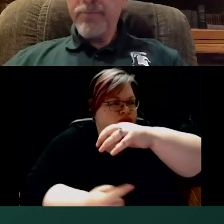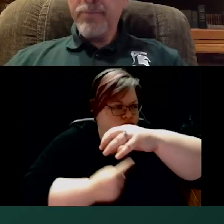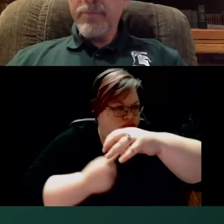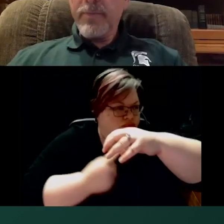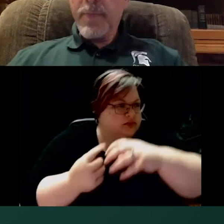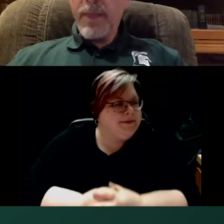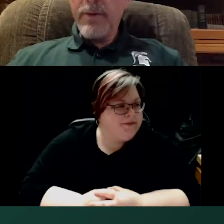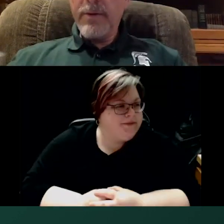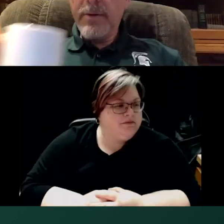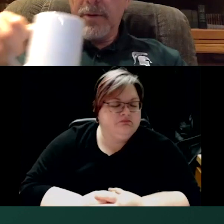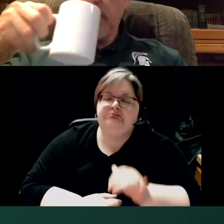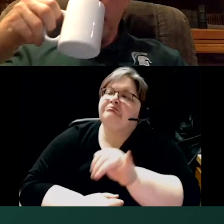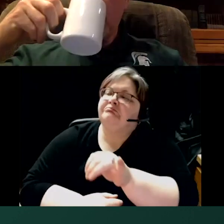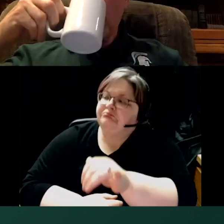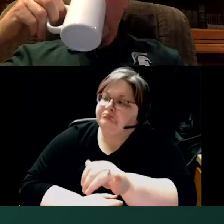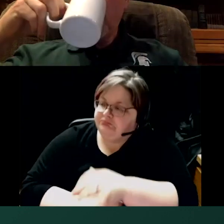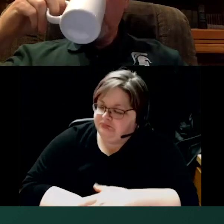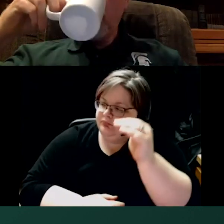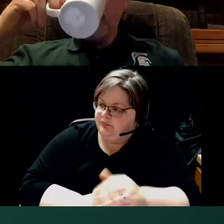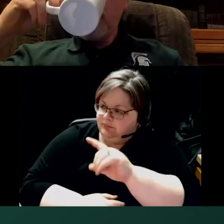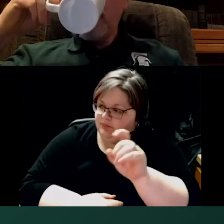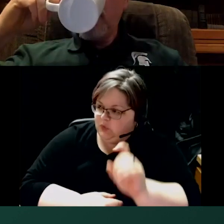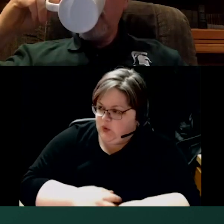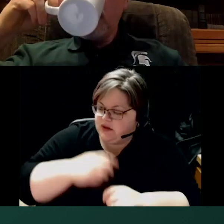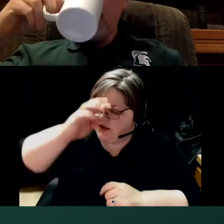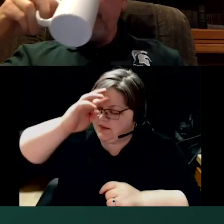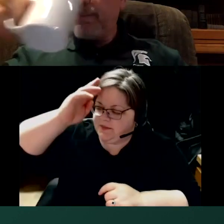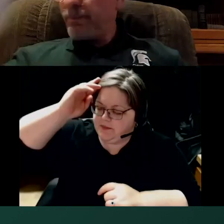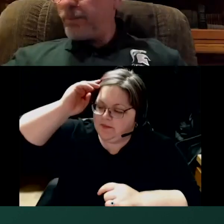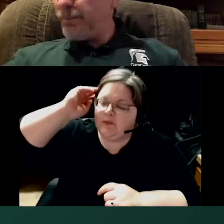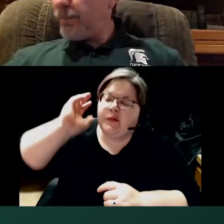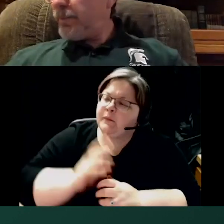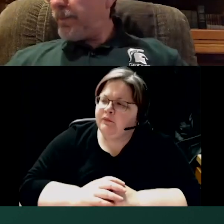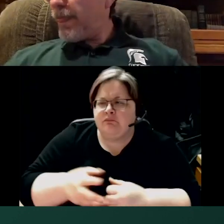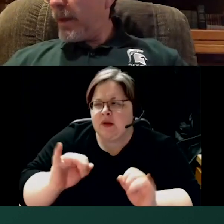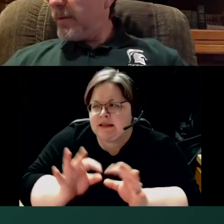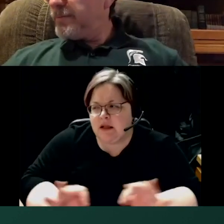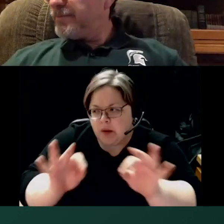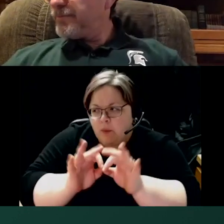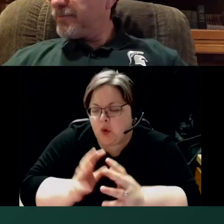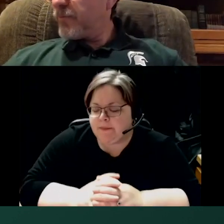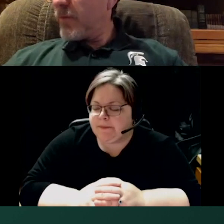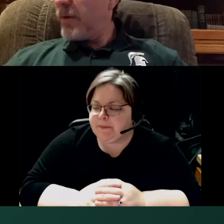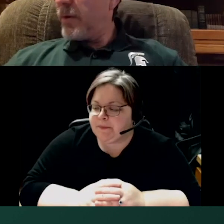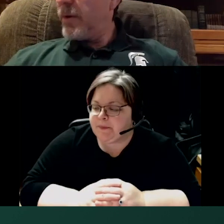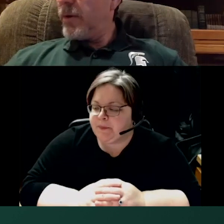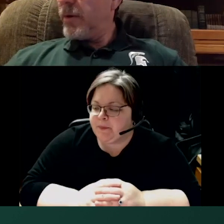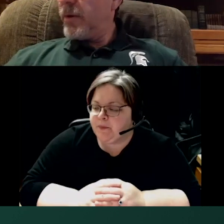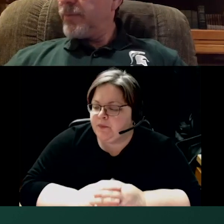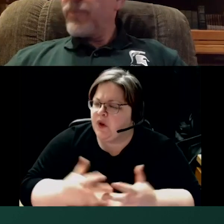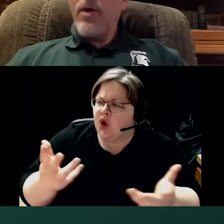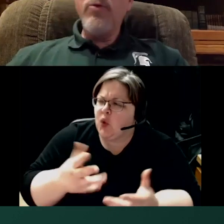Okay. Here's a question not specifically about the moon, but I feel still important to define. What does celestial